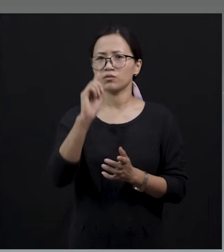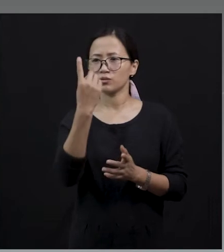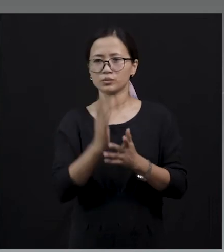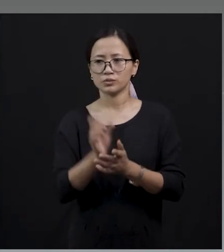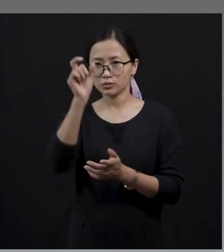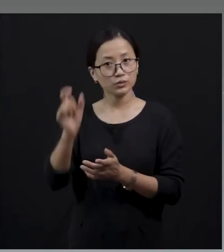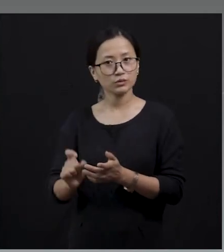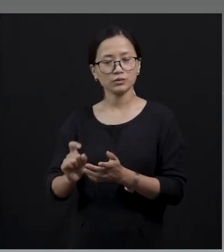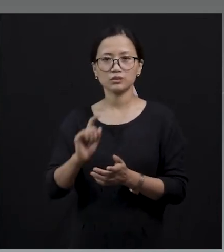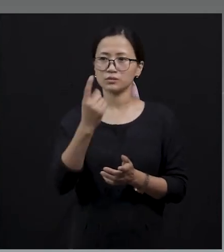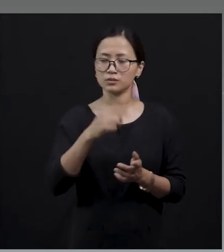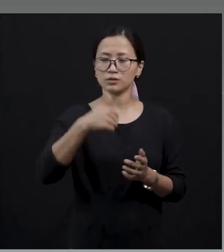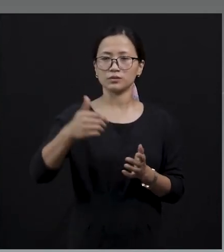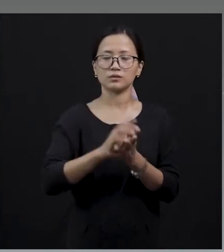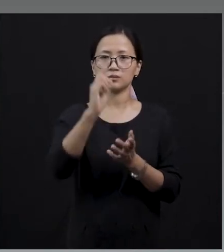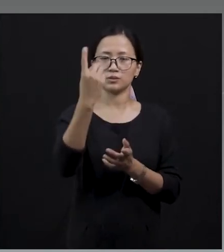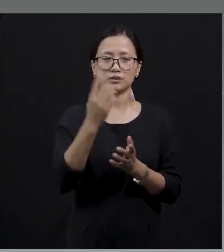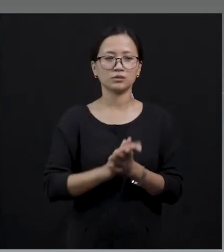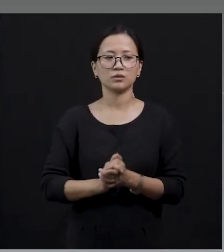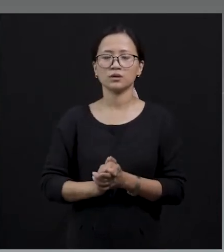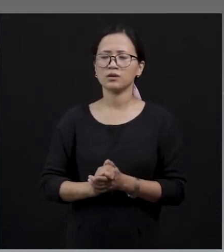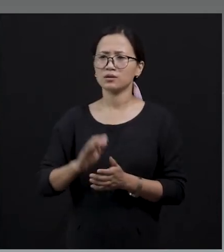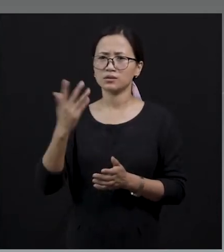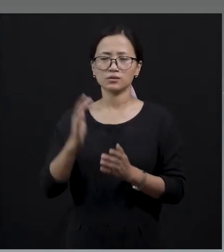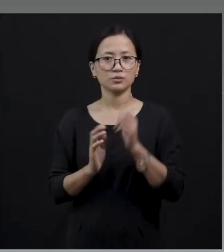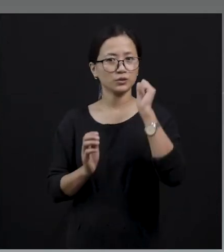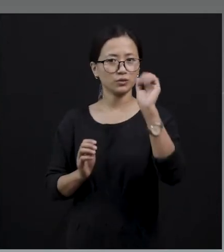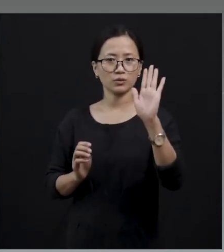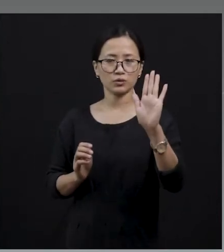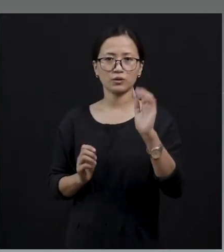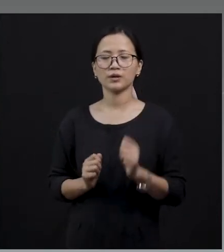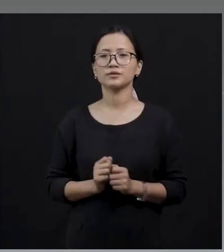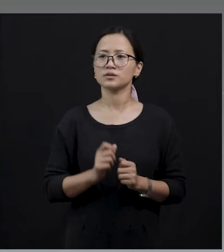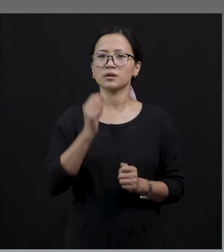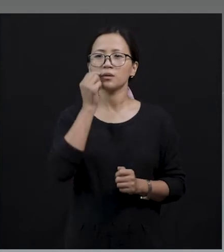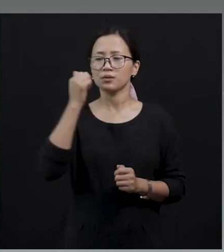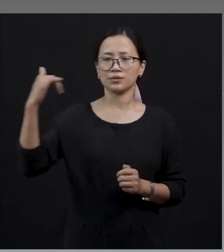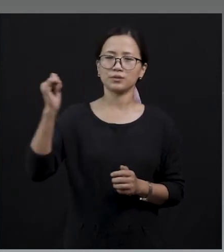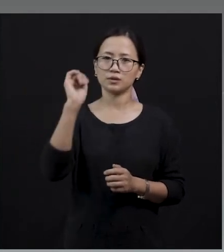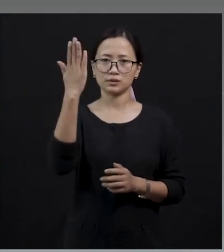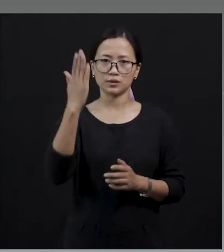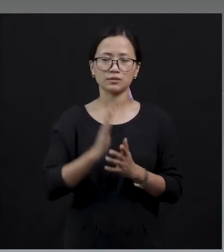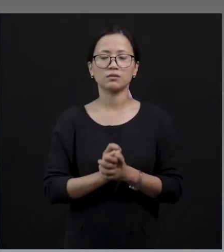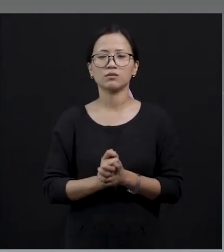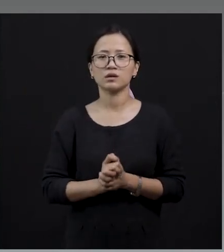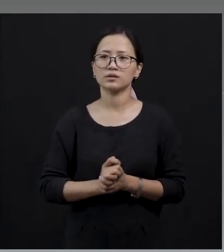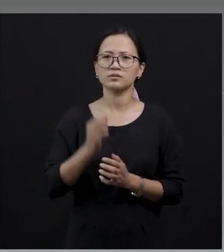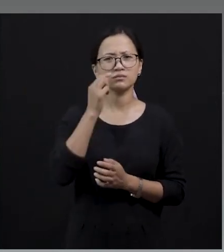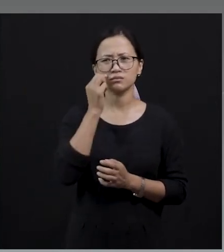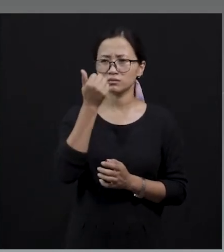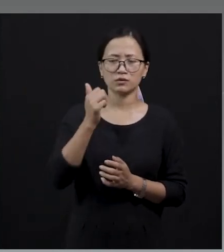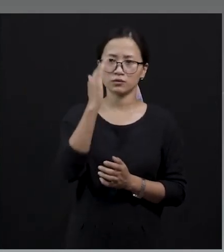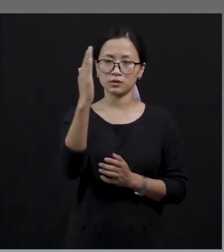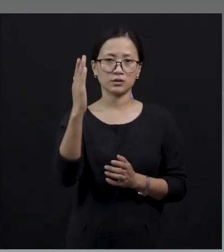Another example can be your hand, your brother's hand, and your father's hand, all right, for example. So they will vary according